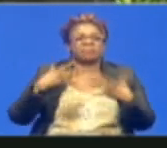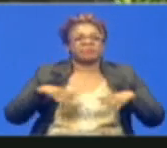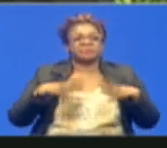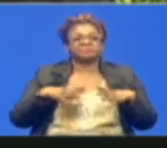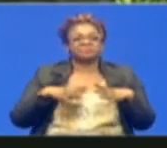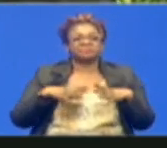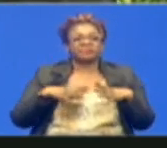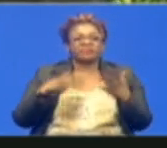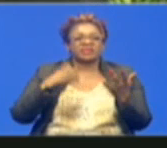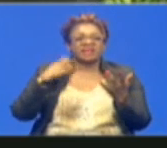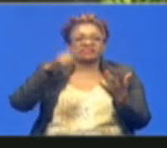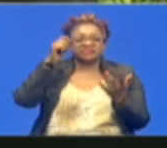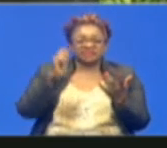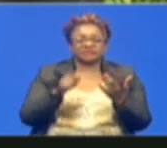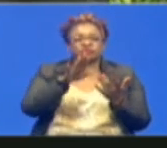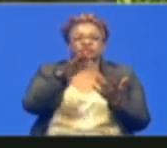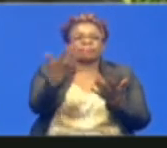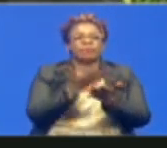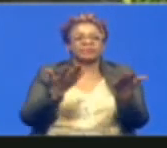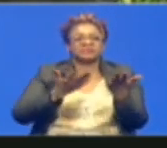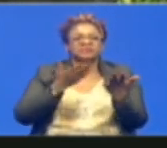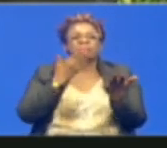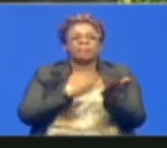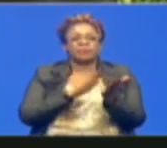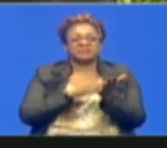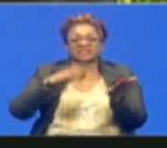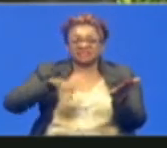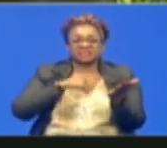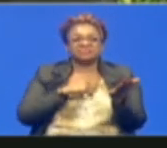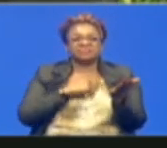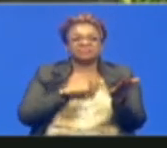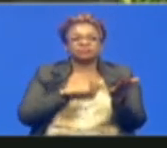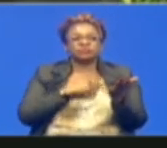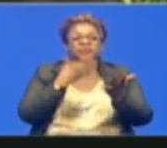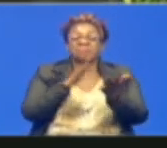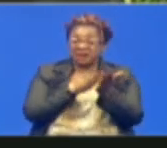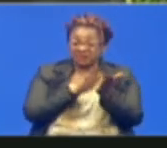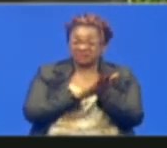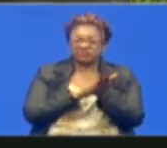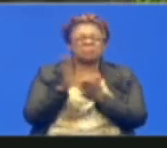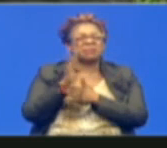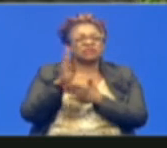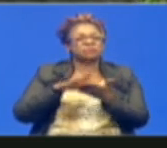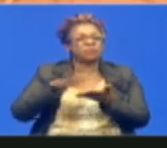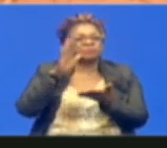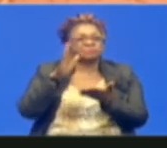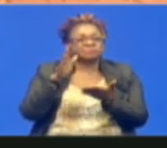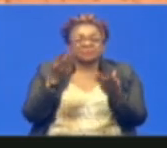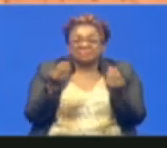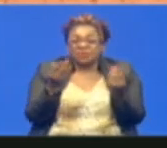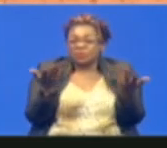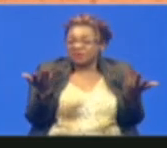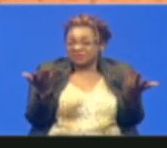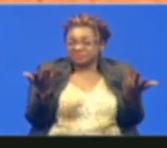have charged those properties where they promised us units to the banks for billions more. Where is that money? But even